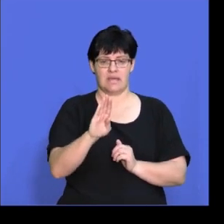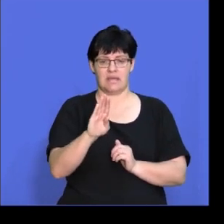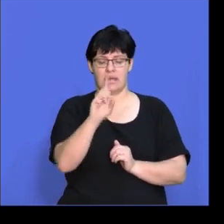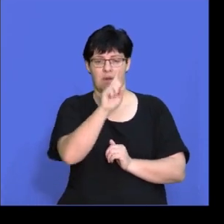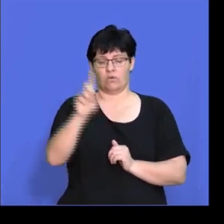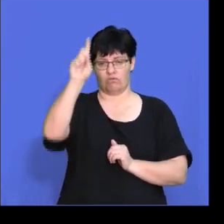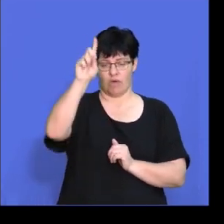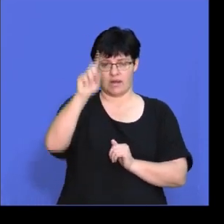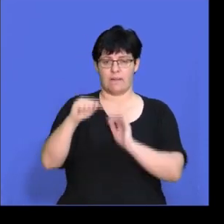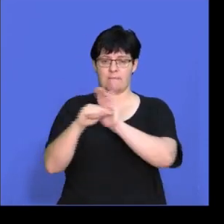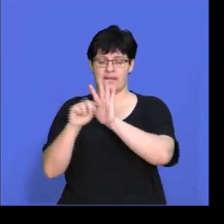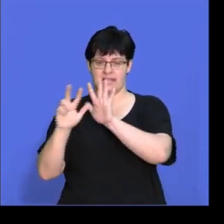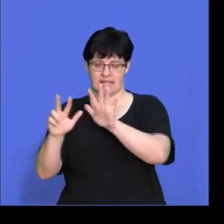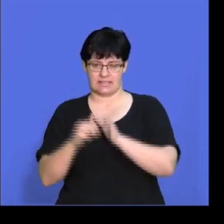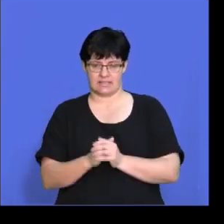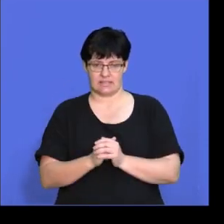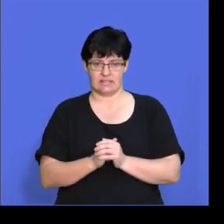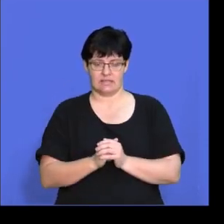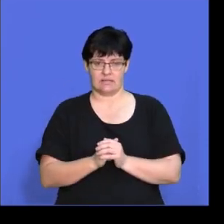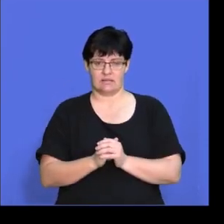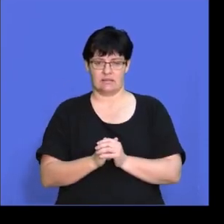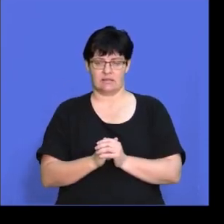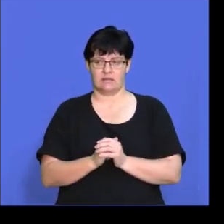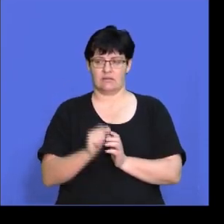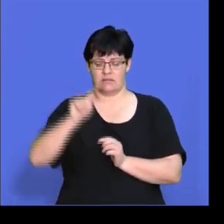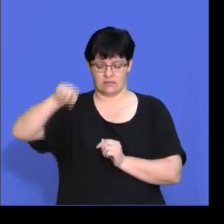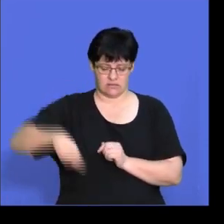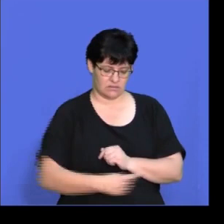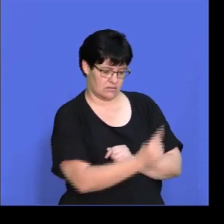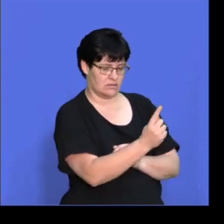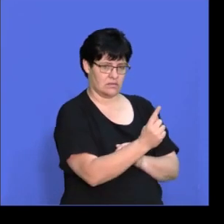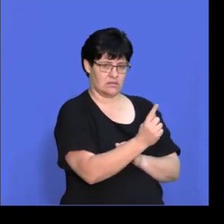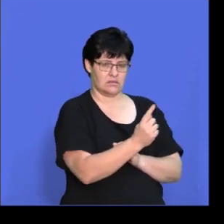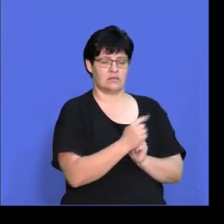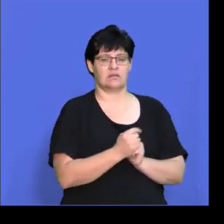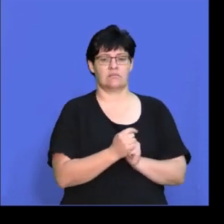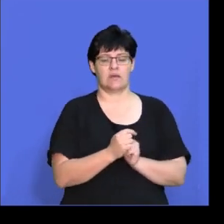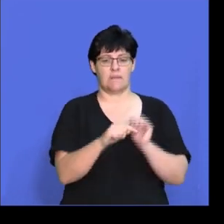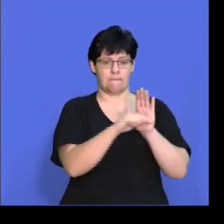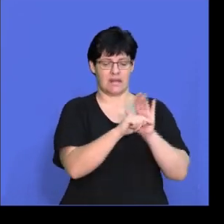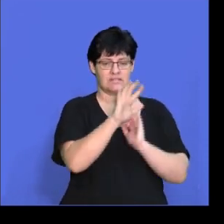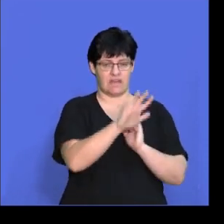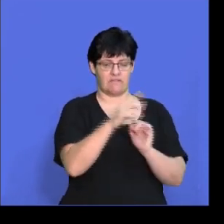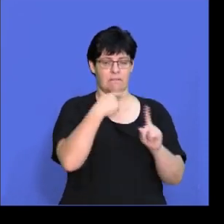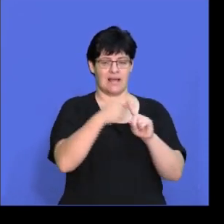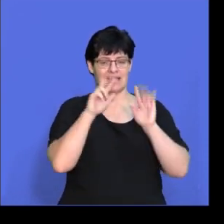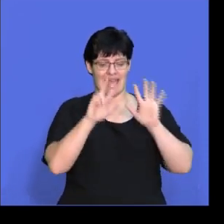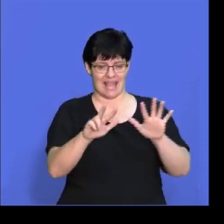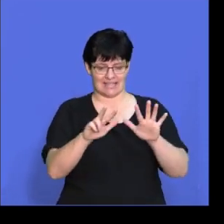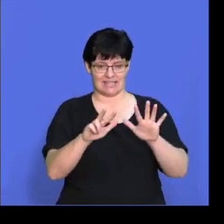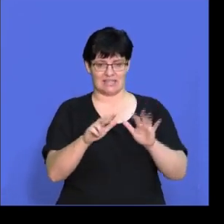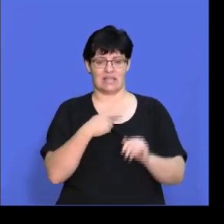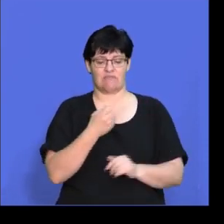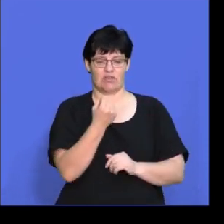of 1 minus 8. I'm going to take that over to there. So I've got minus 5 plus 8 gives